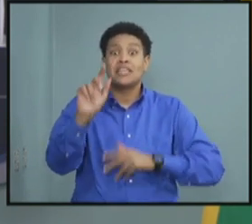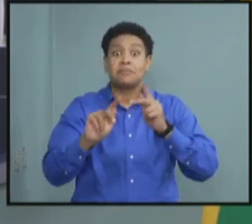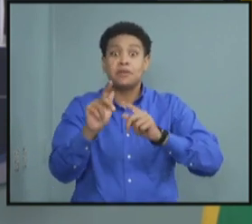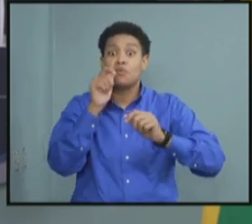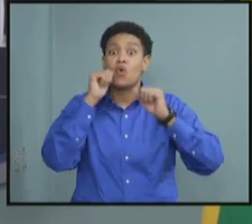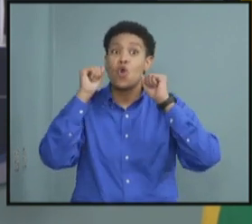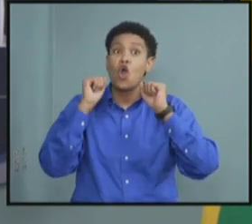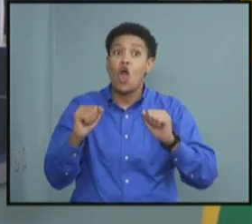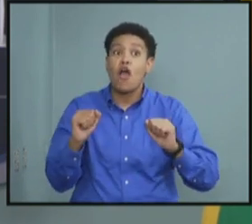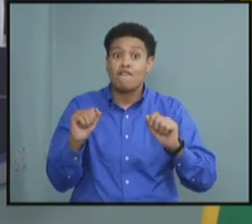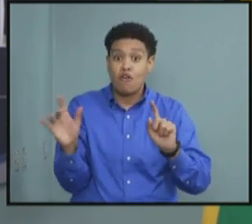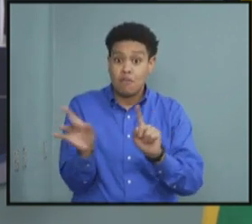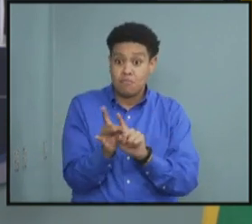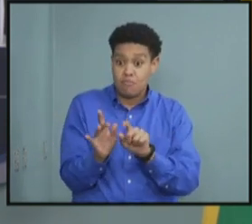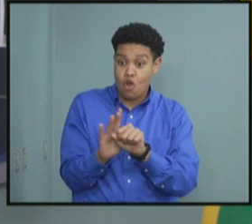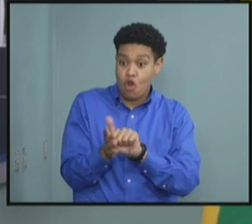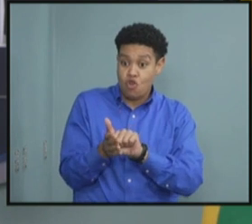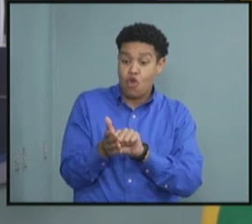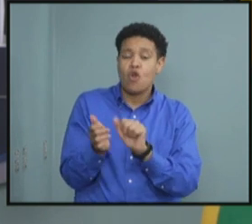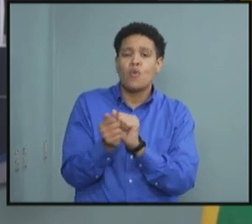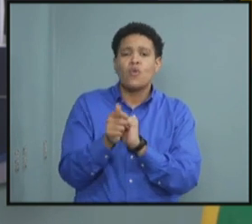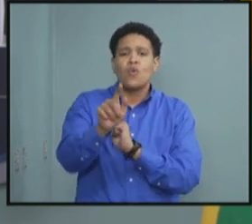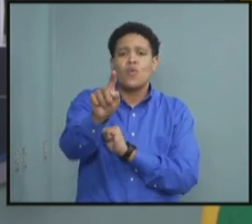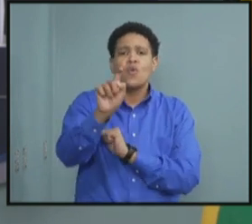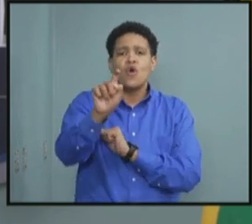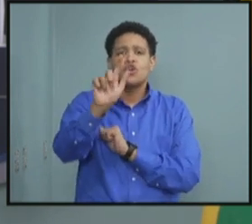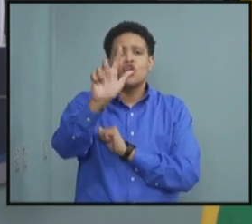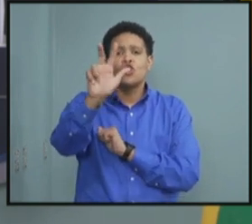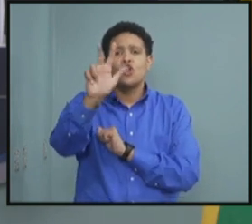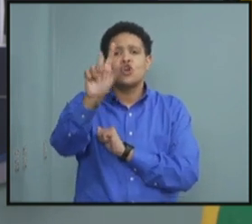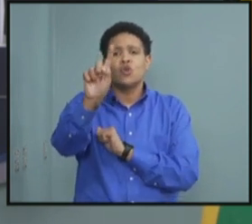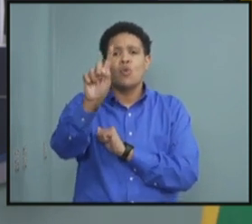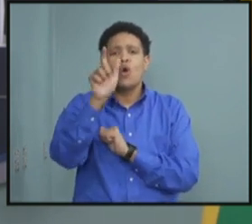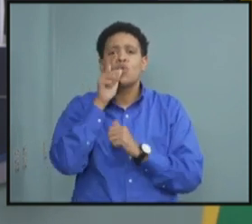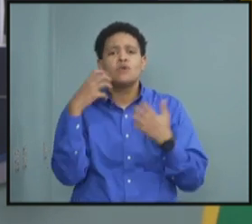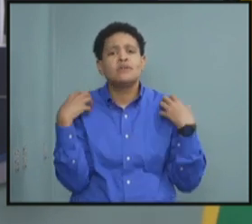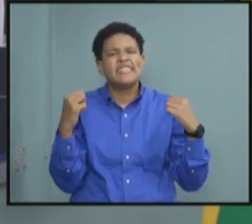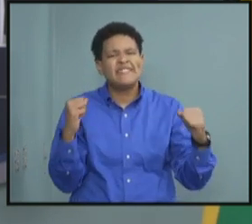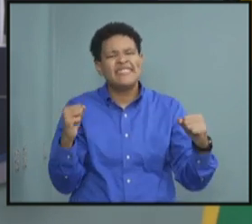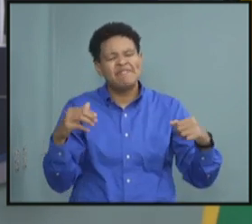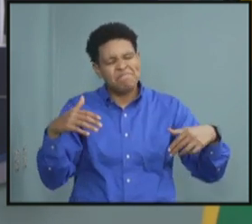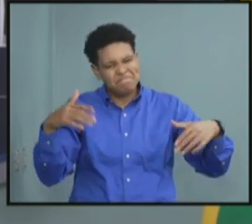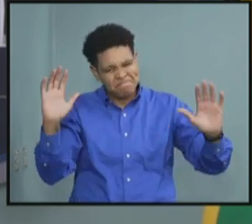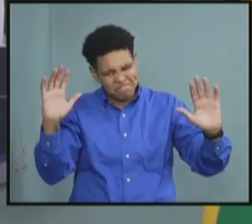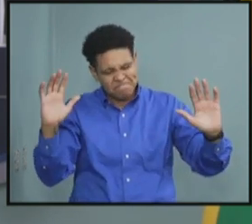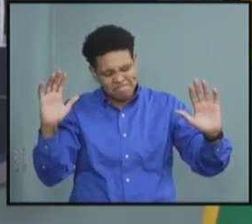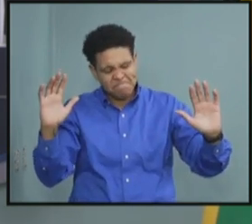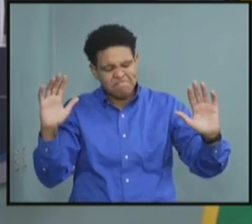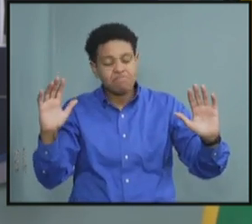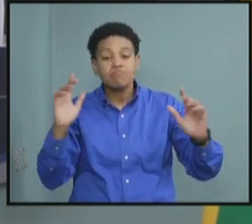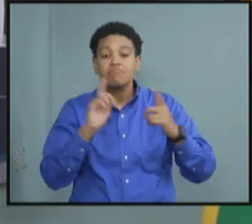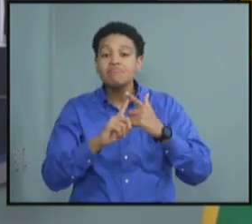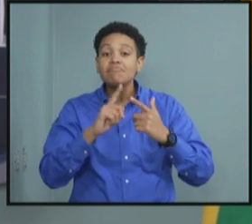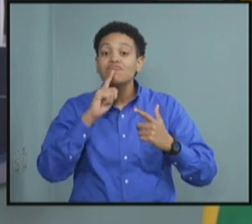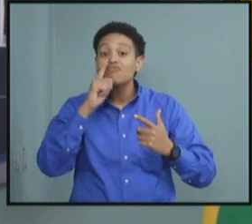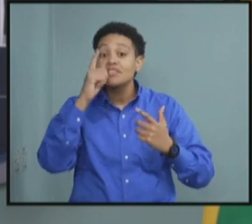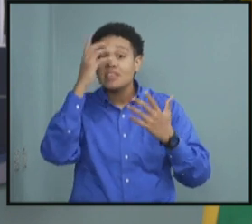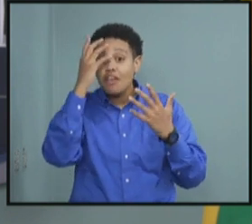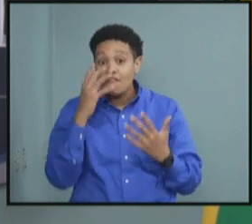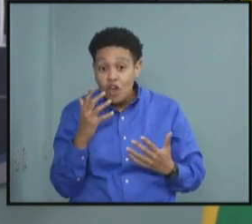confirmed cases with 131 recoveries, and